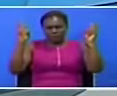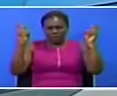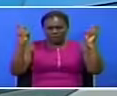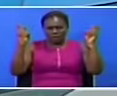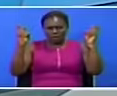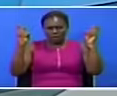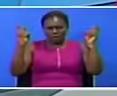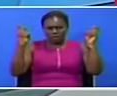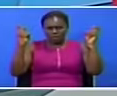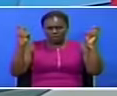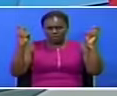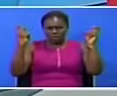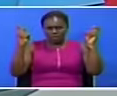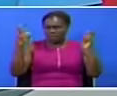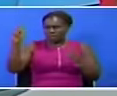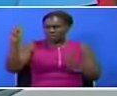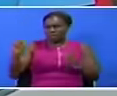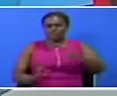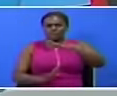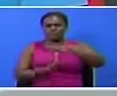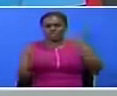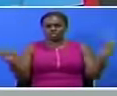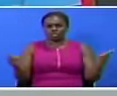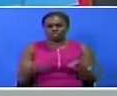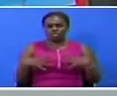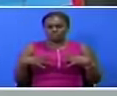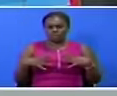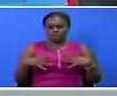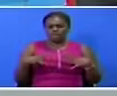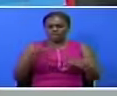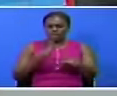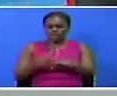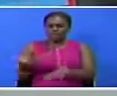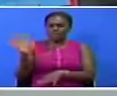this online conversation is KTN Prime. We're taking a break, but when we return, we'll be telling you about new PS.